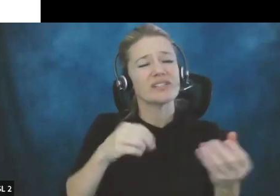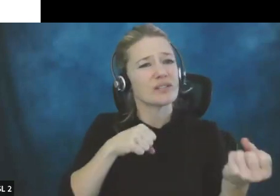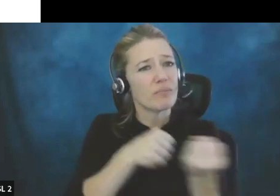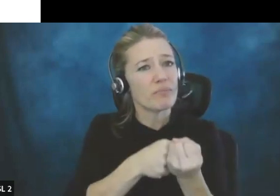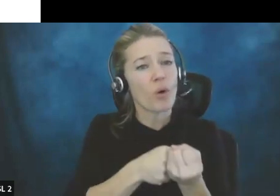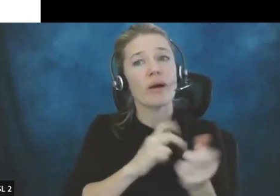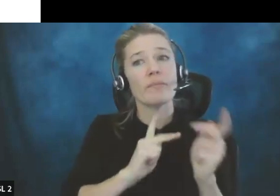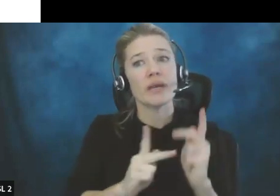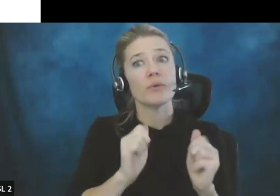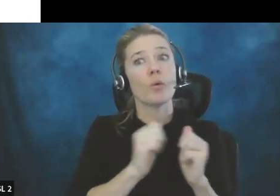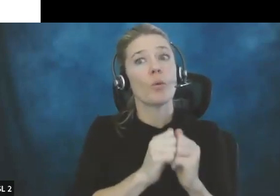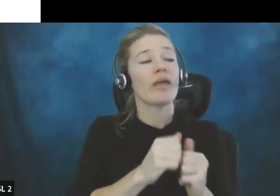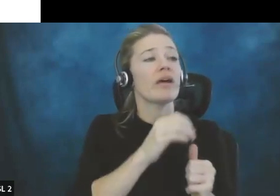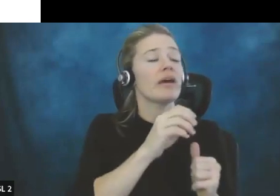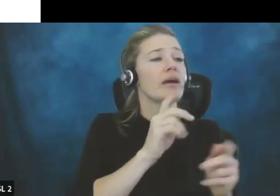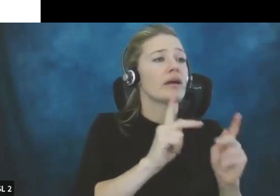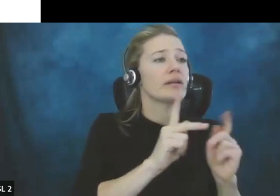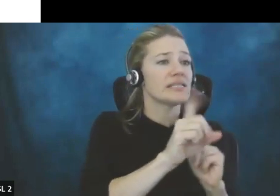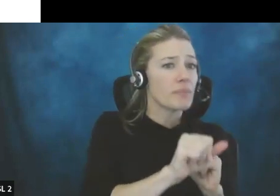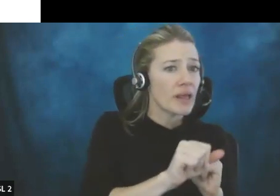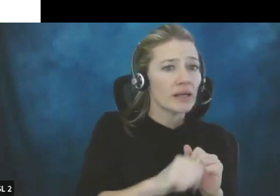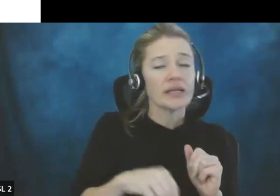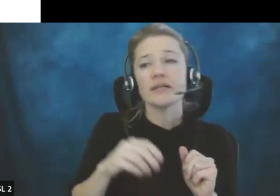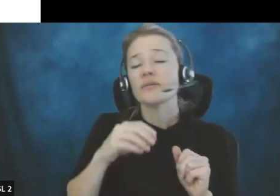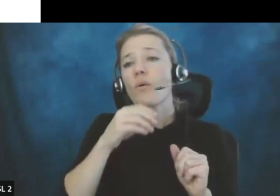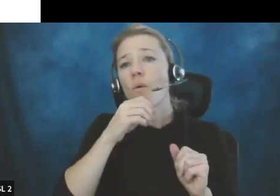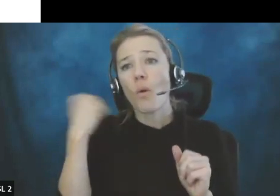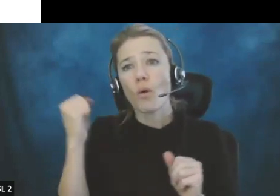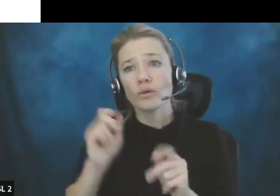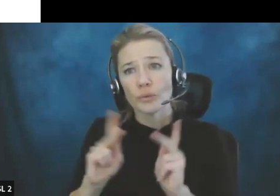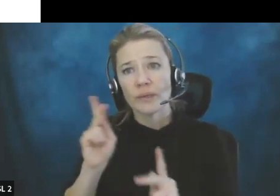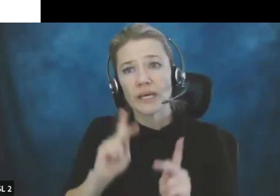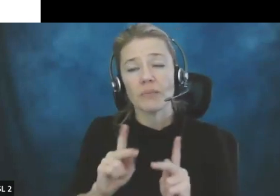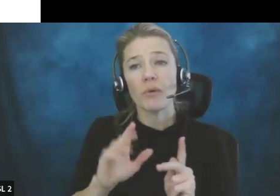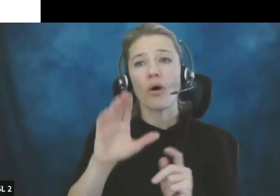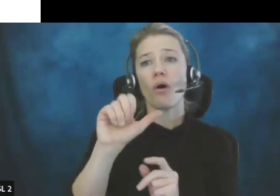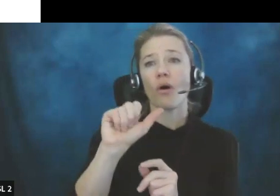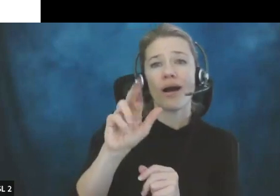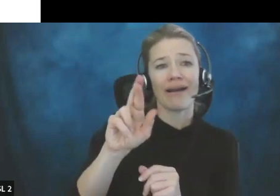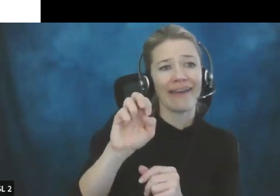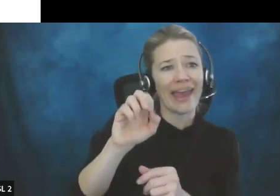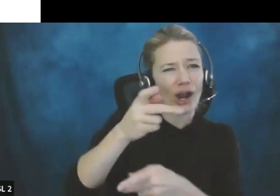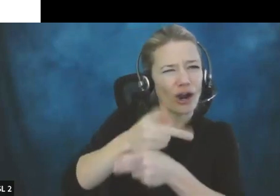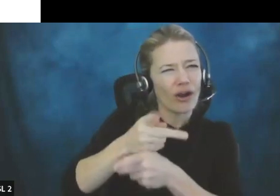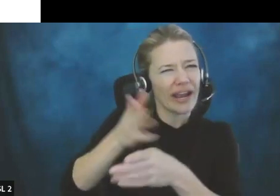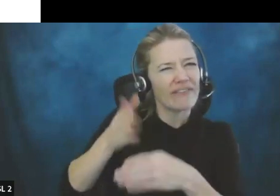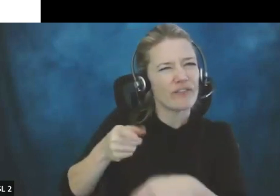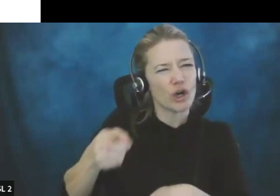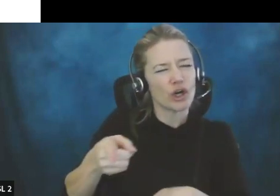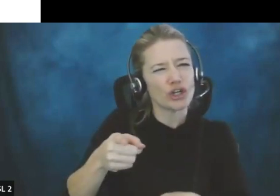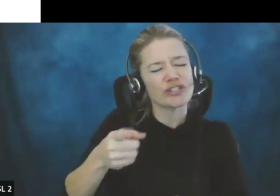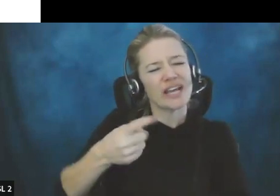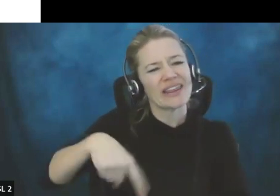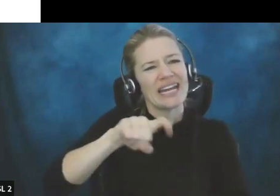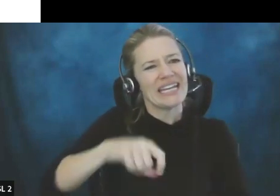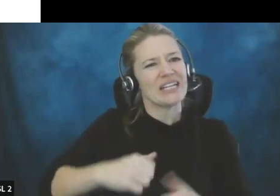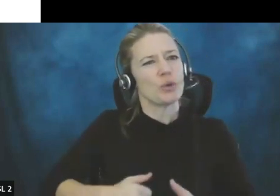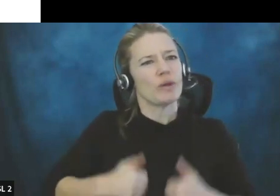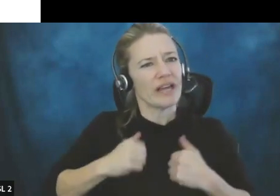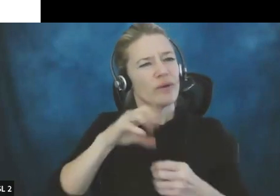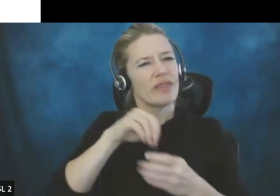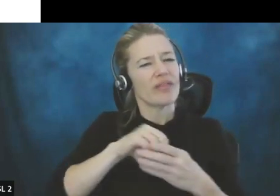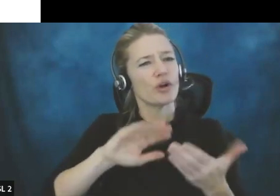any service and support that people with disabilities, older adults, caregivers need to be able